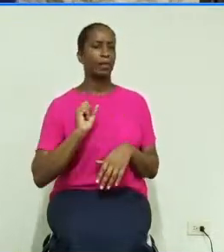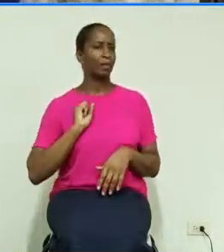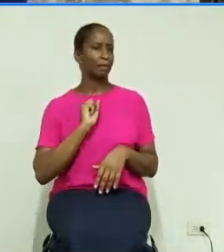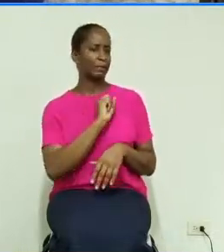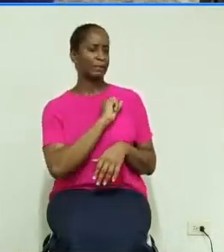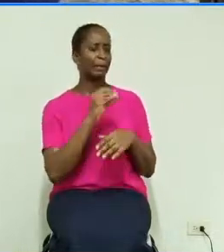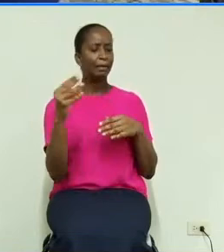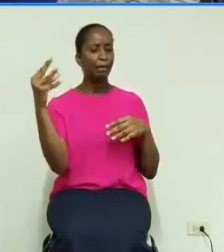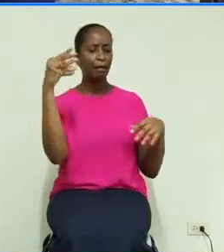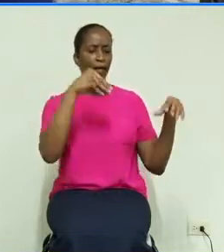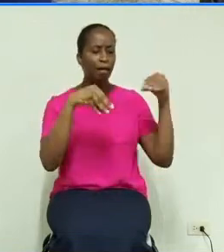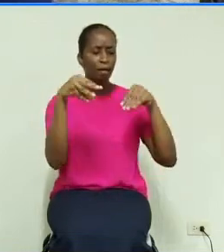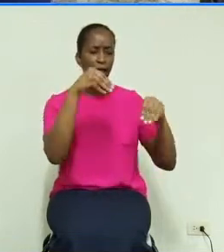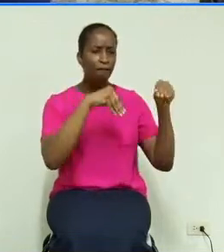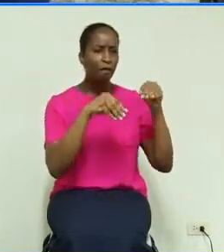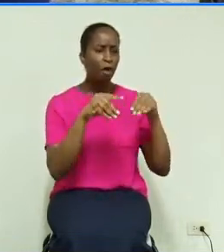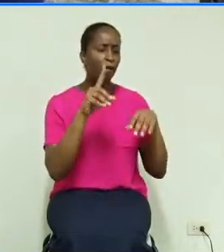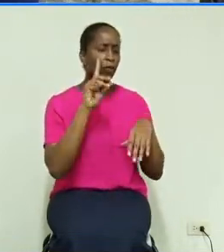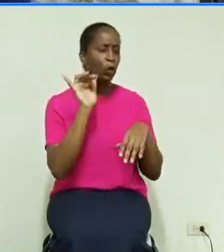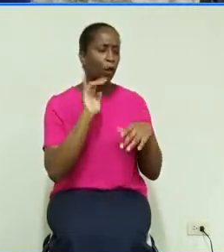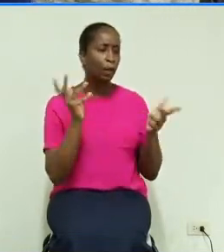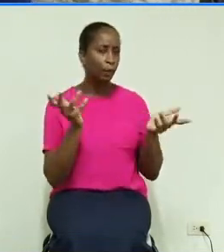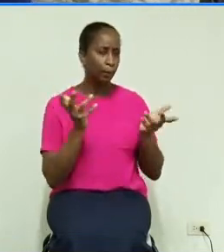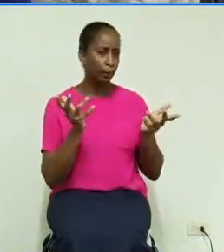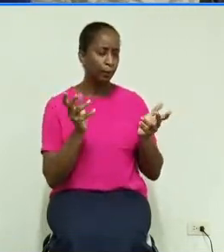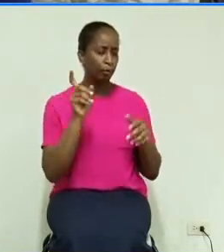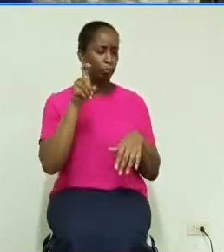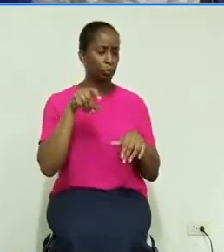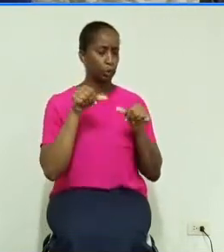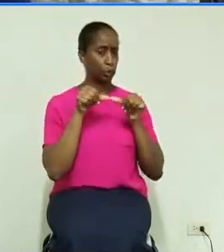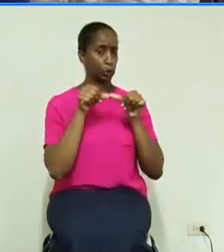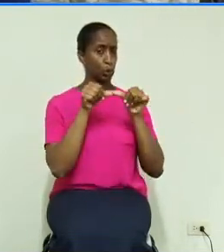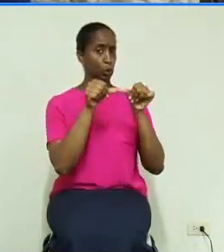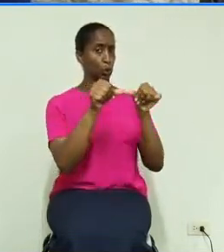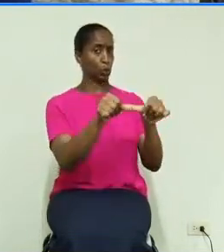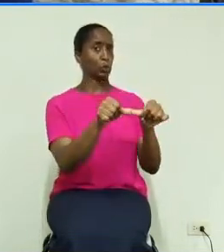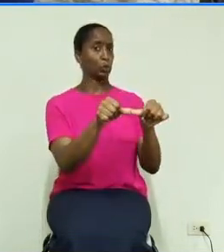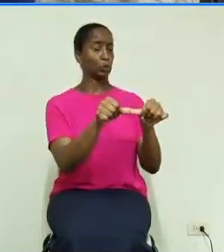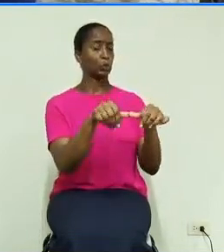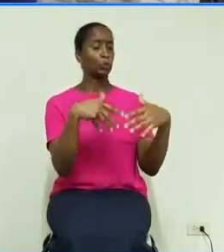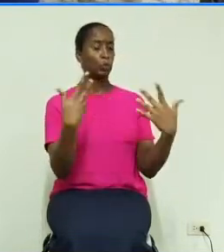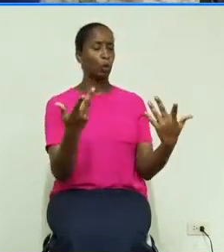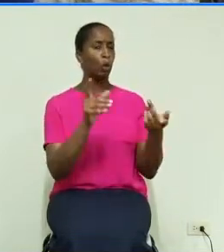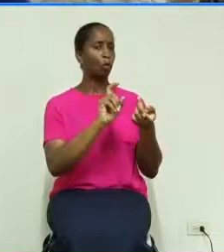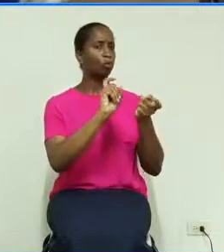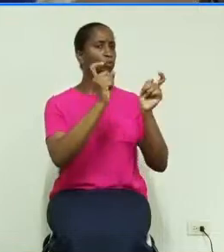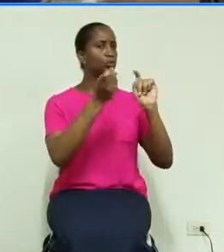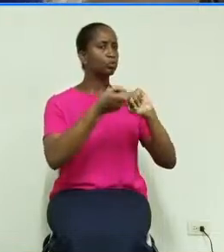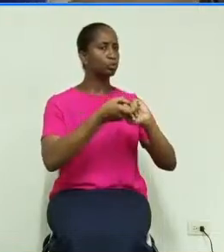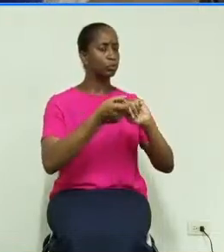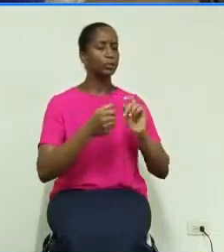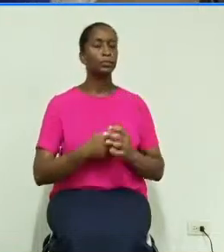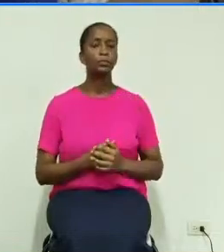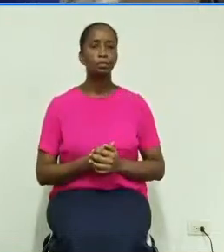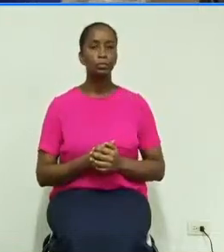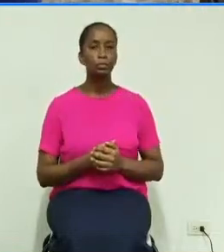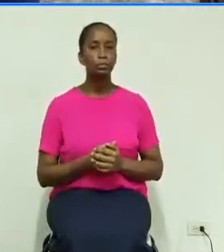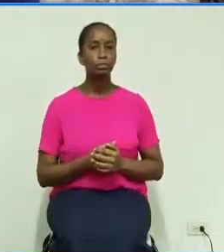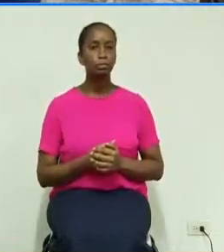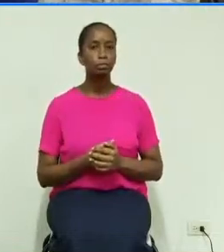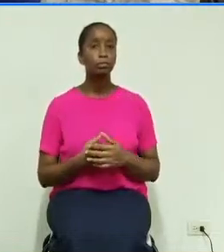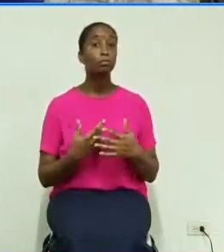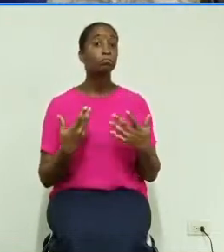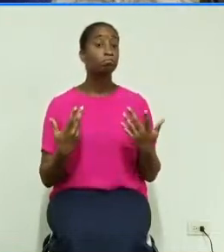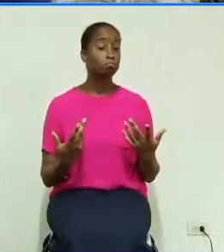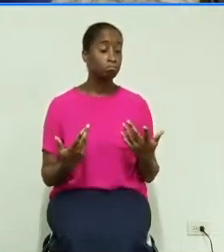maintained? And we are going to look at the issue of the underrepresentation of women in both houses